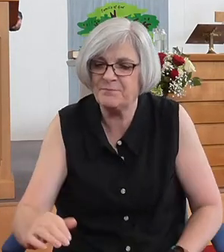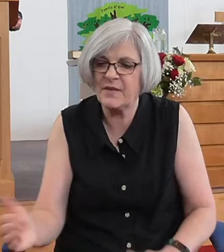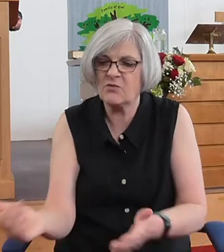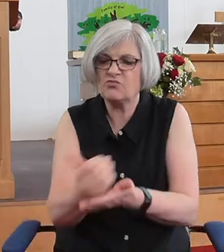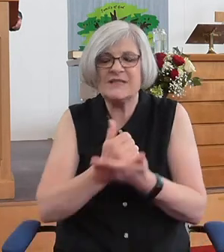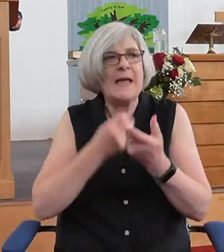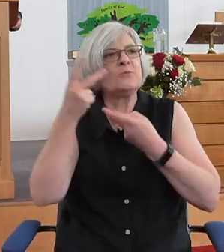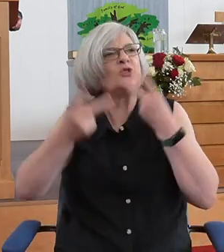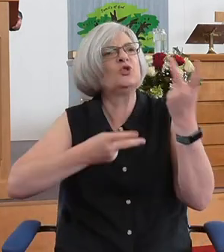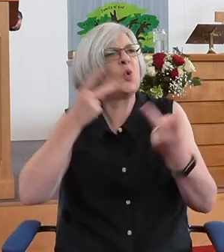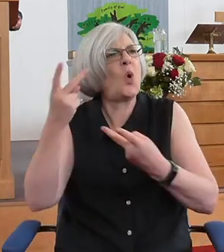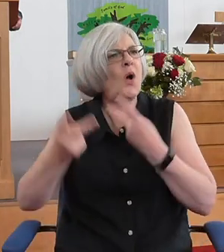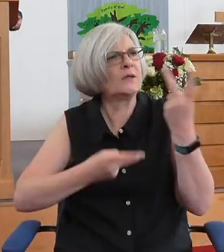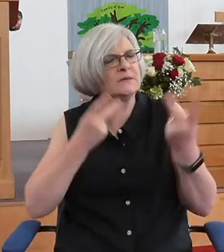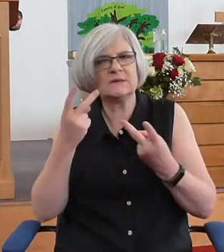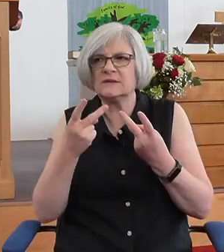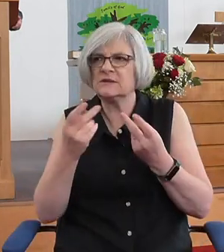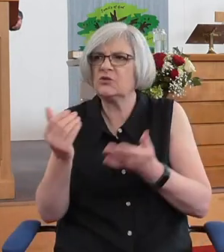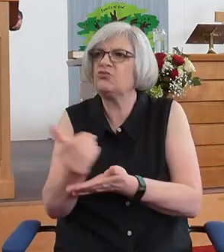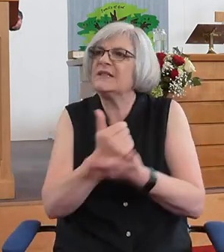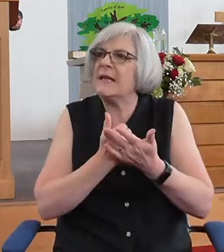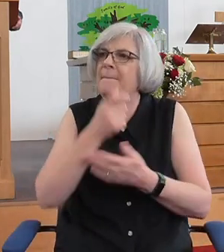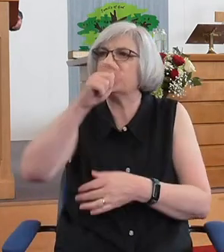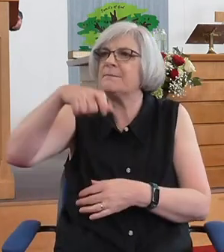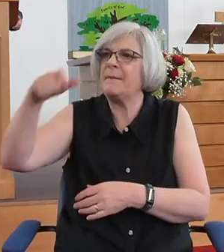Redemption songs for the redeemed people.